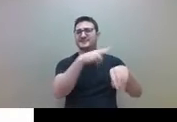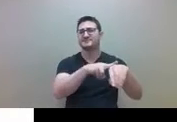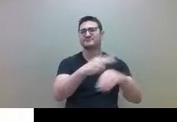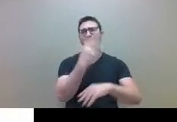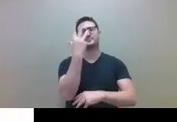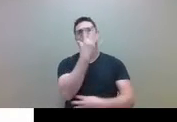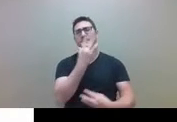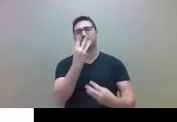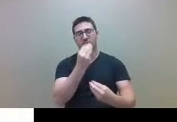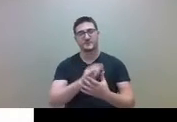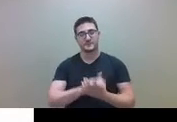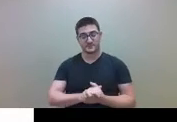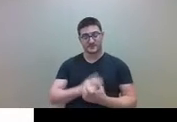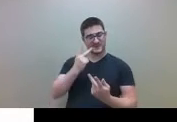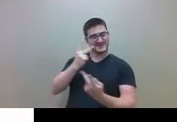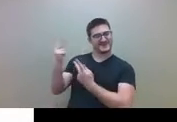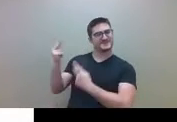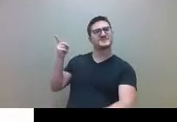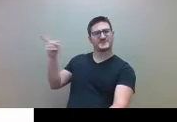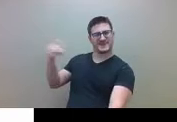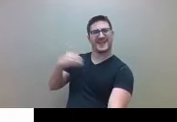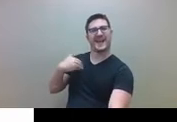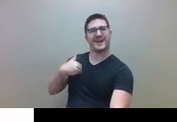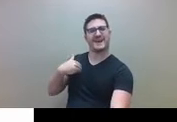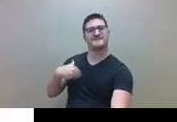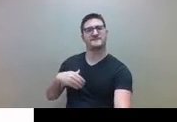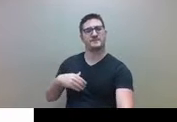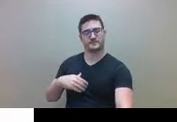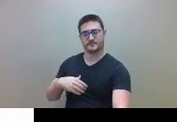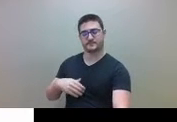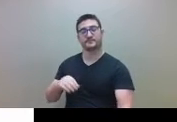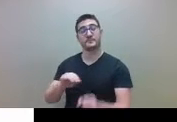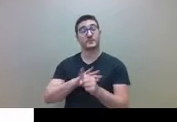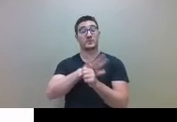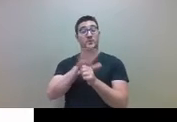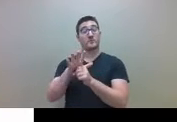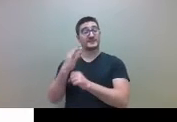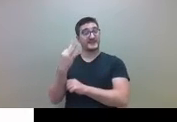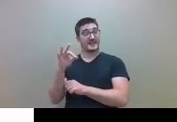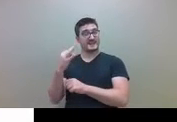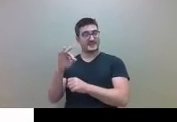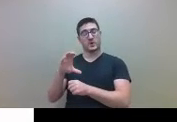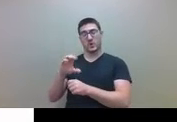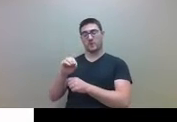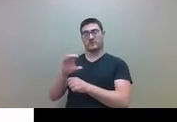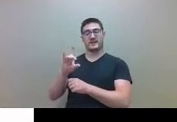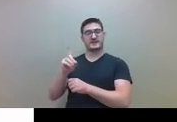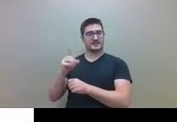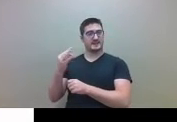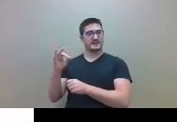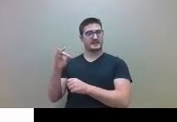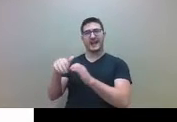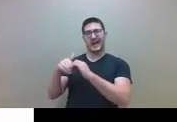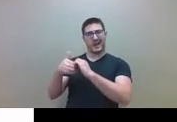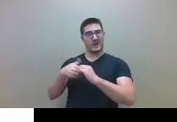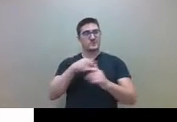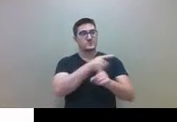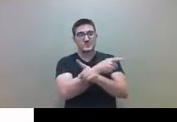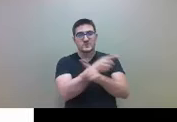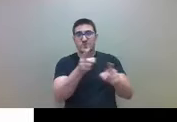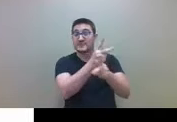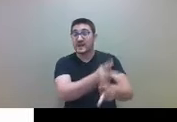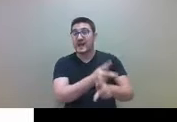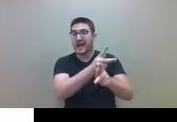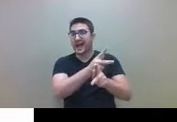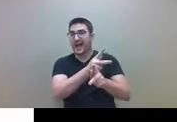in here the impact of COVID-19 on the caregiver and some strategies that has been promoted by